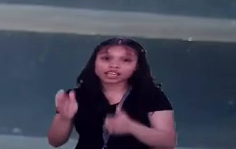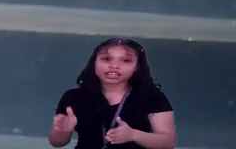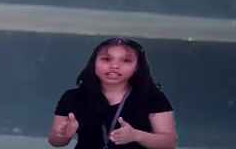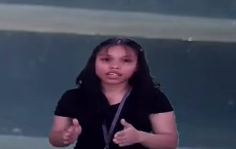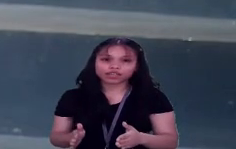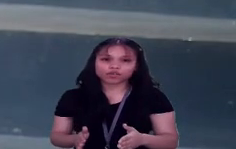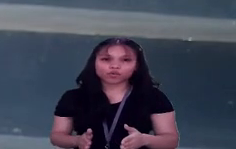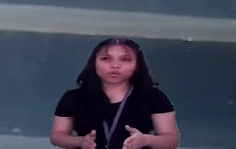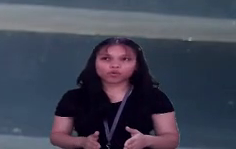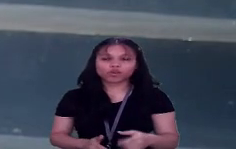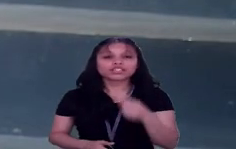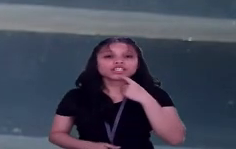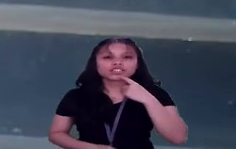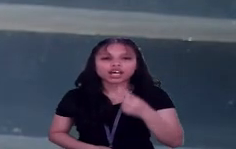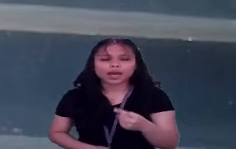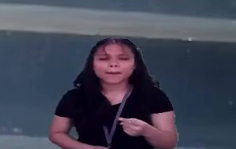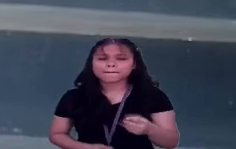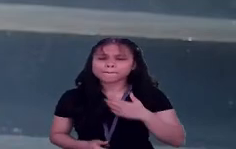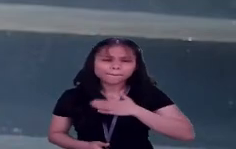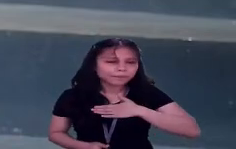back.